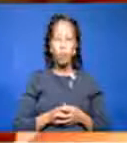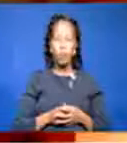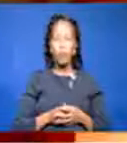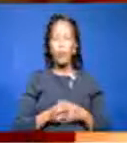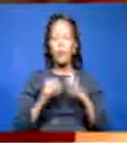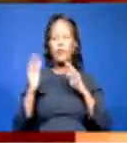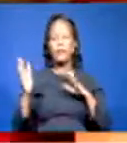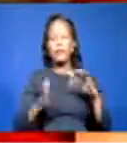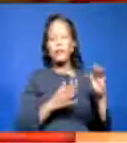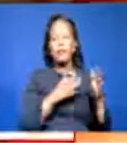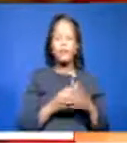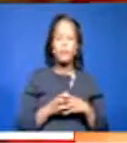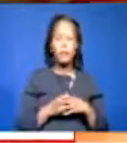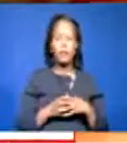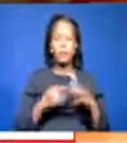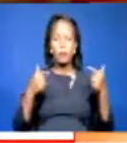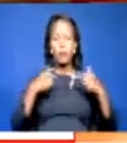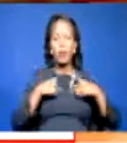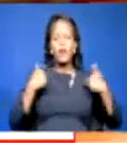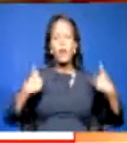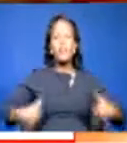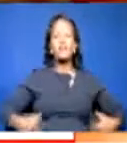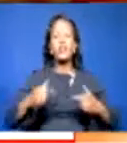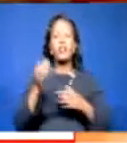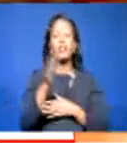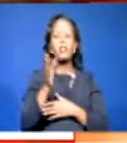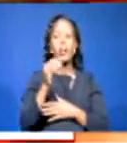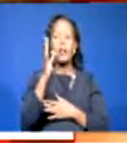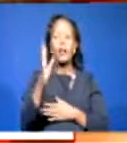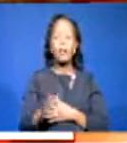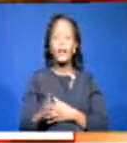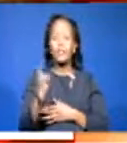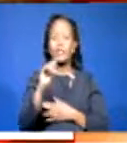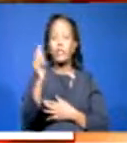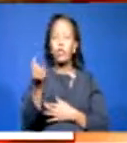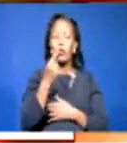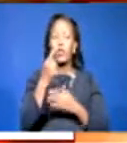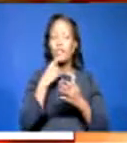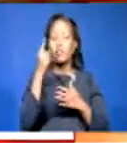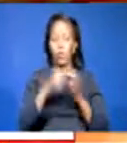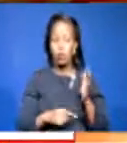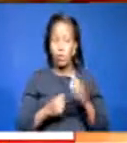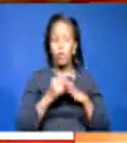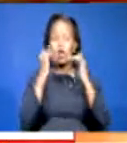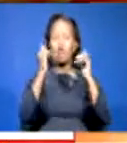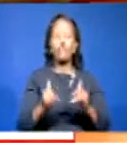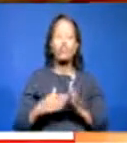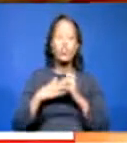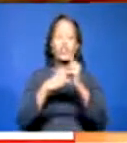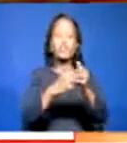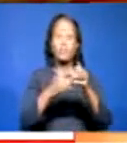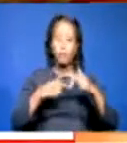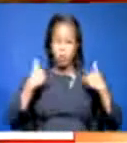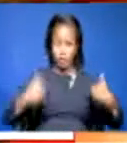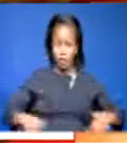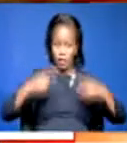In other news, Chinese ambassador to Kenya Zhou Pingian says the new Chinese leadership that was unveiled on Sunday